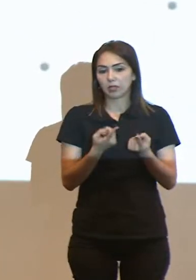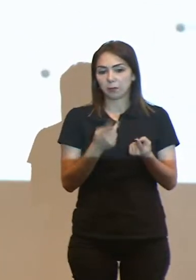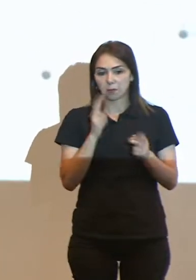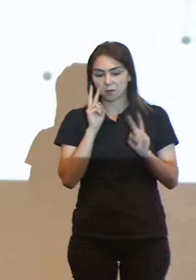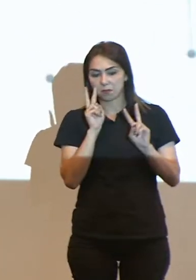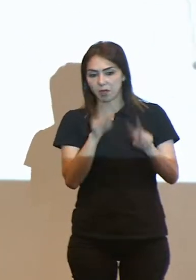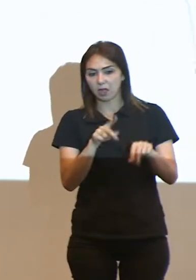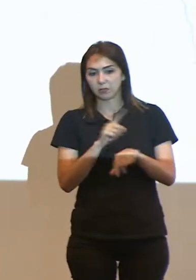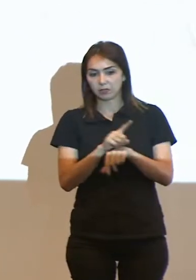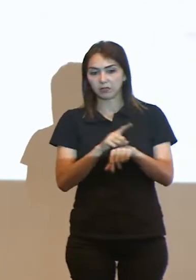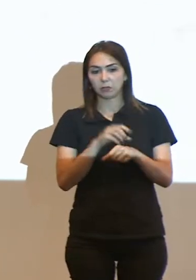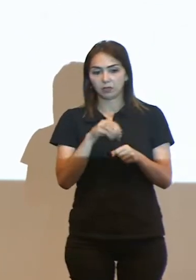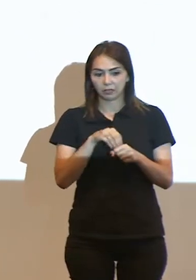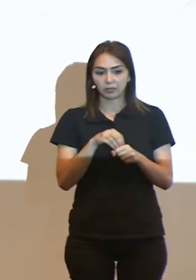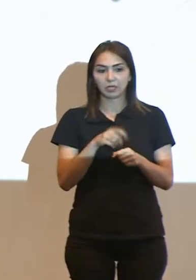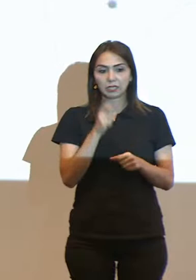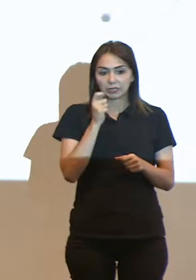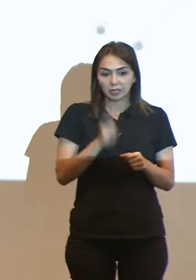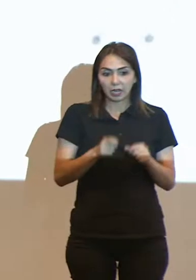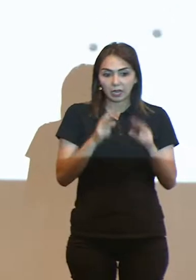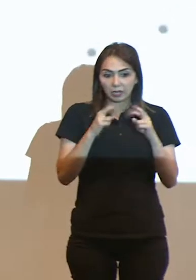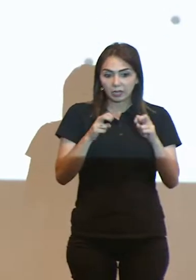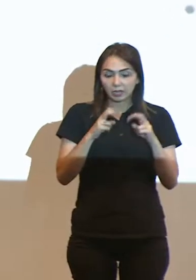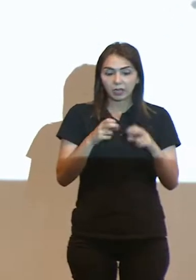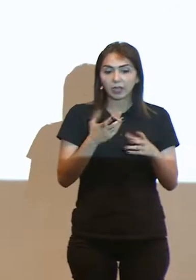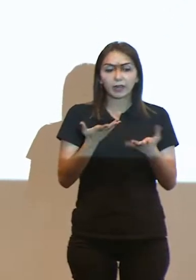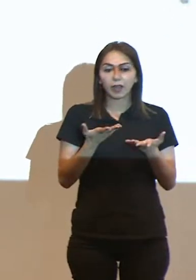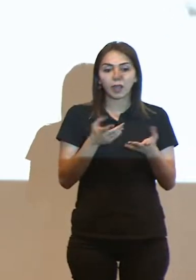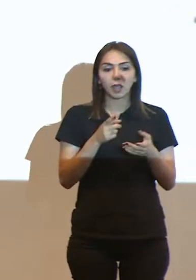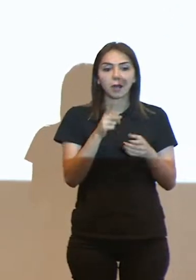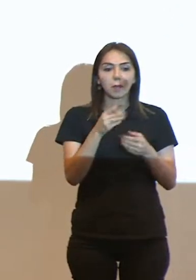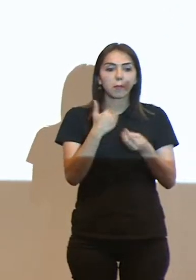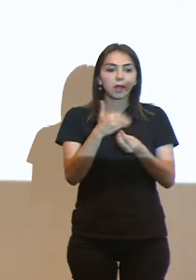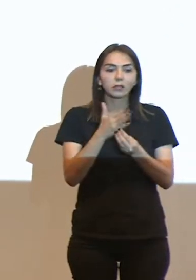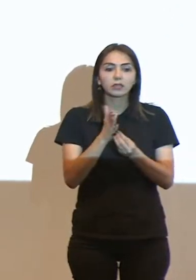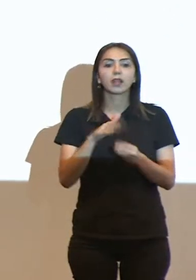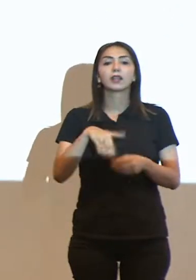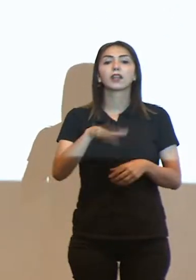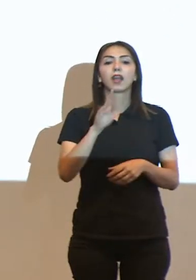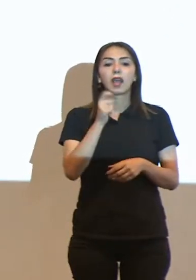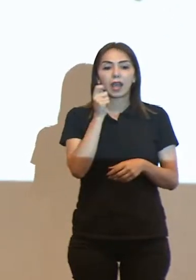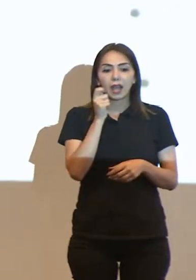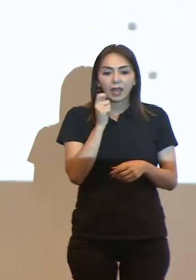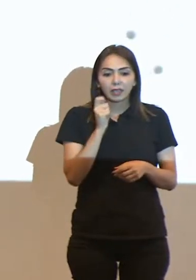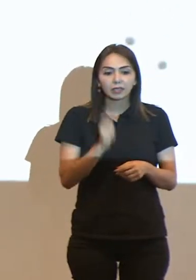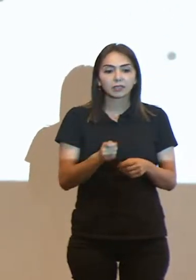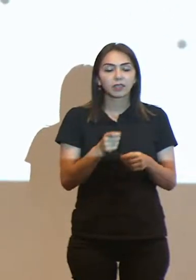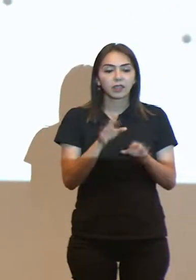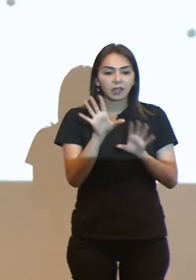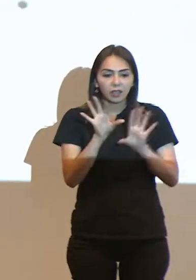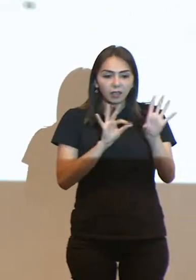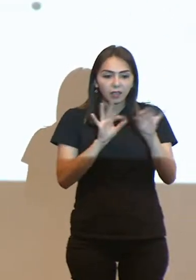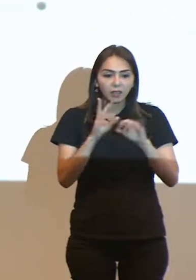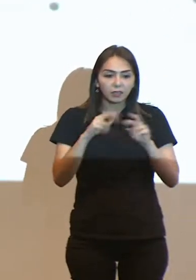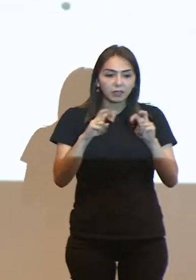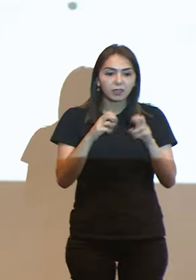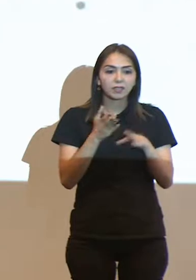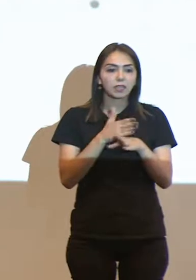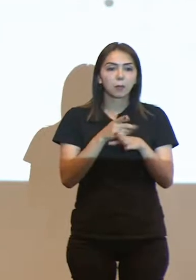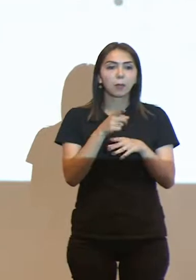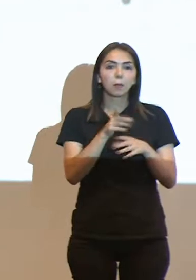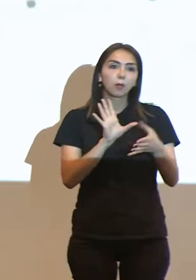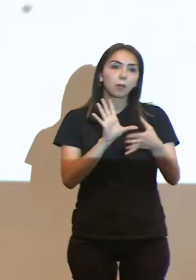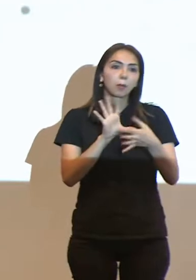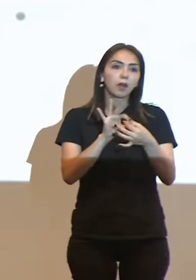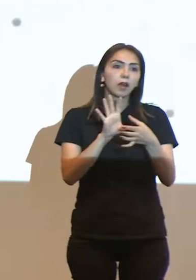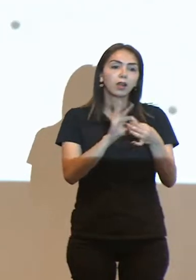if we look at this pattern and see this as a piece of information done we will understand we should